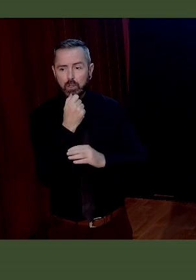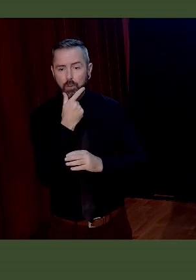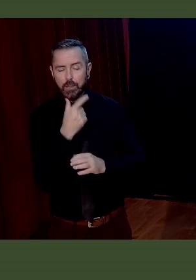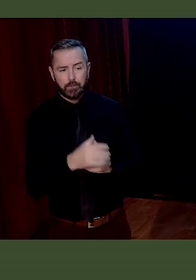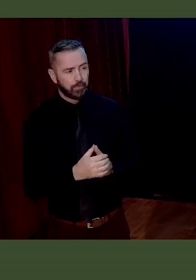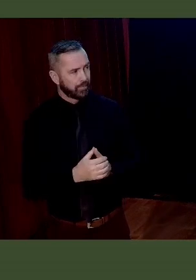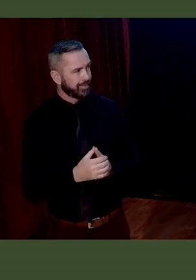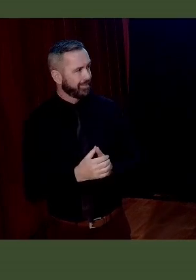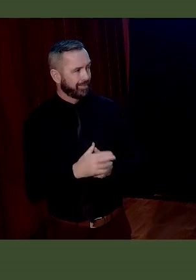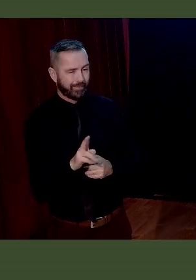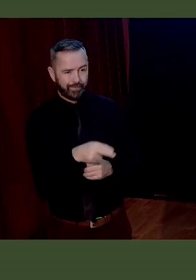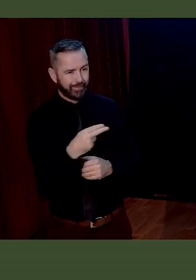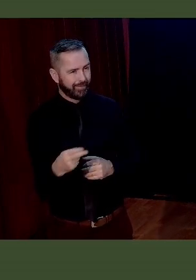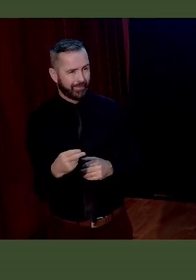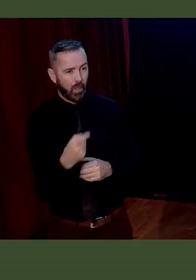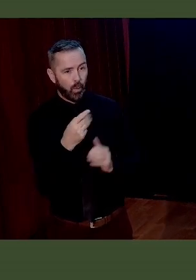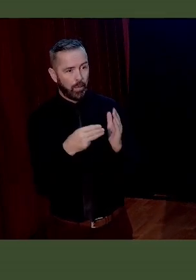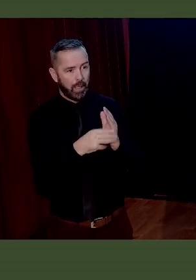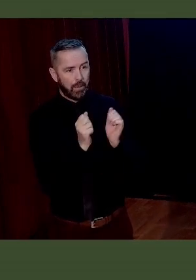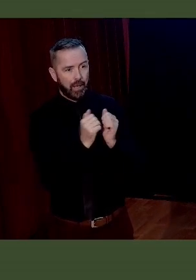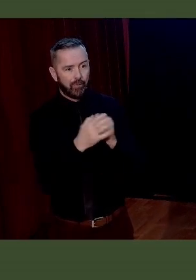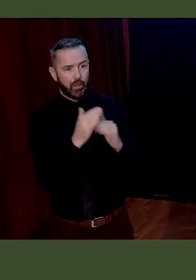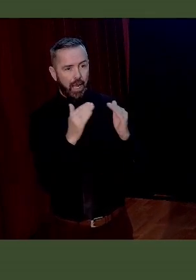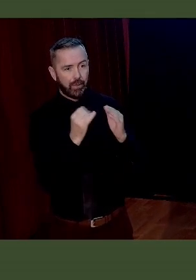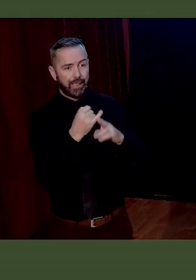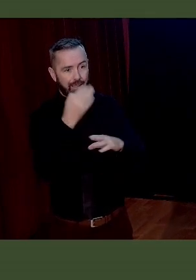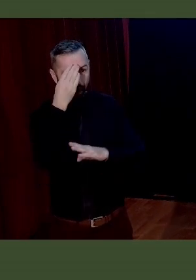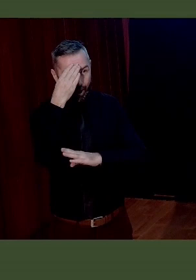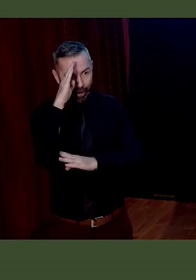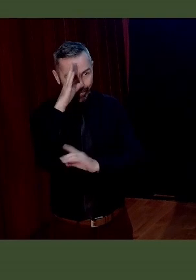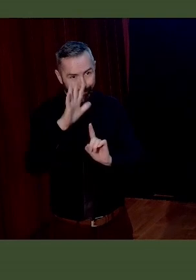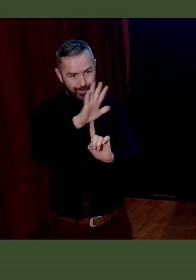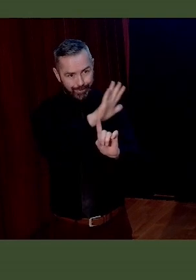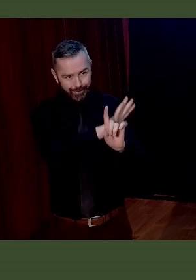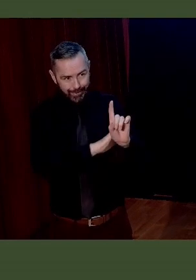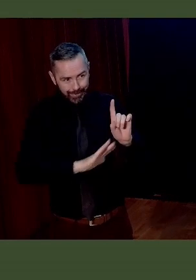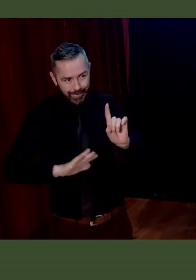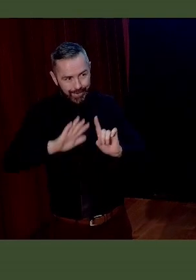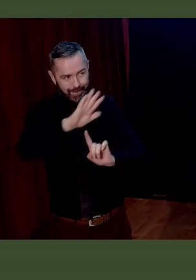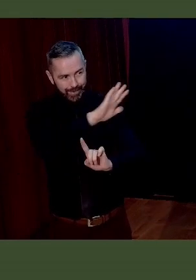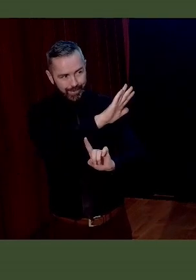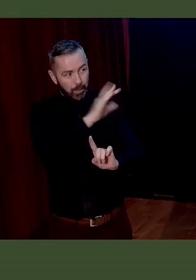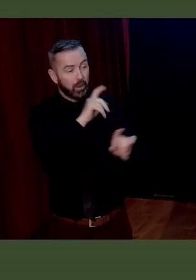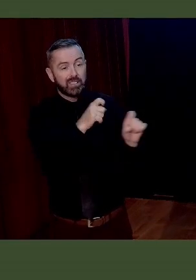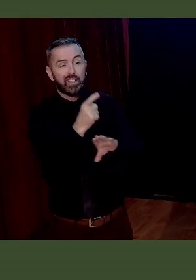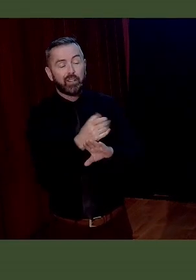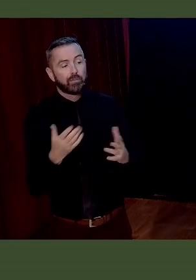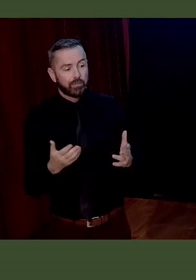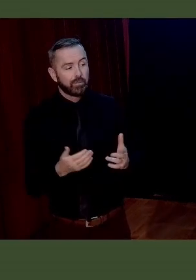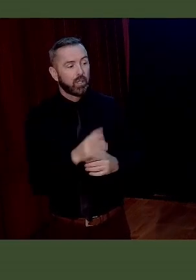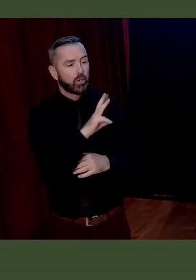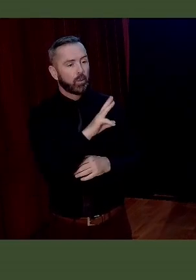Dublin. It wasn't. It was £1 million for house building in the state. But nonetheless, it was there. In